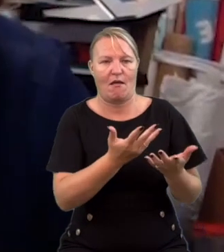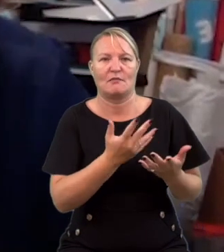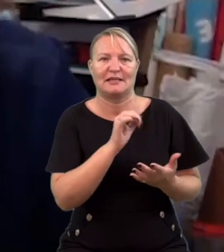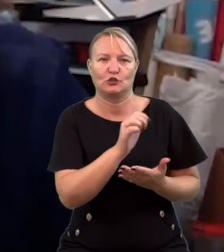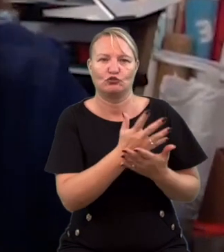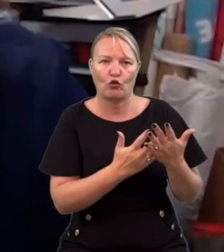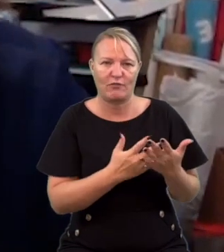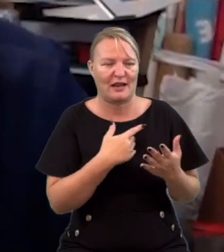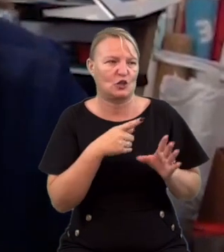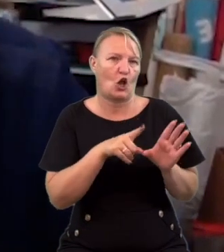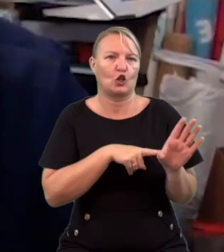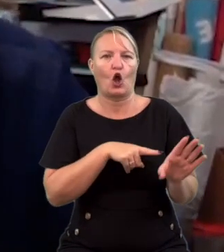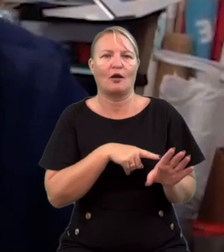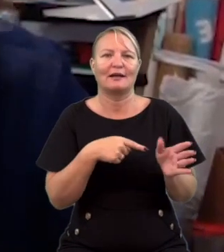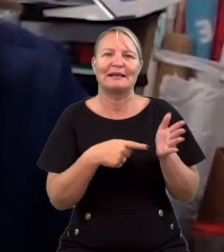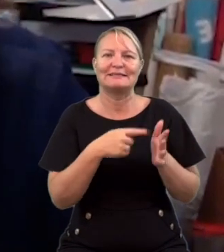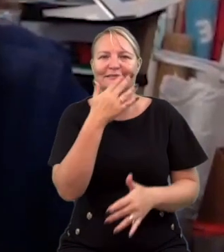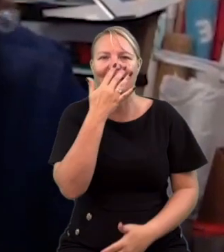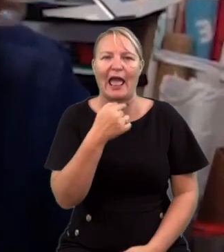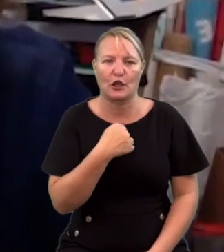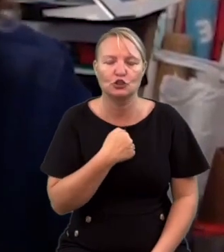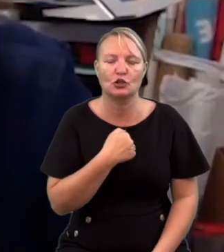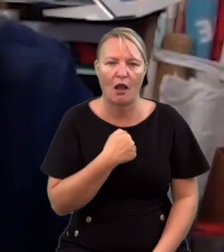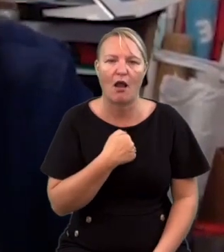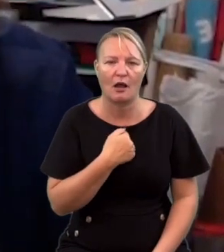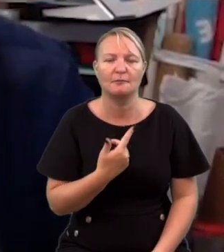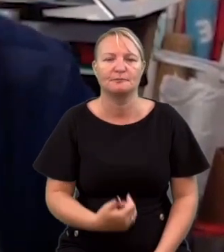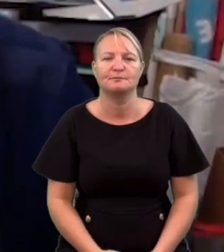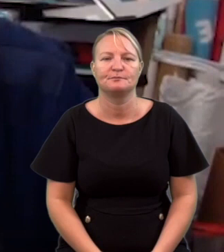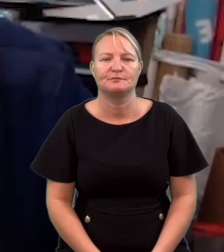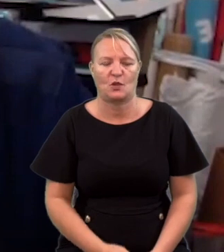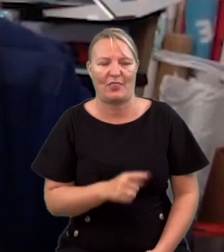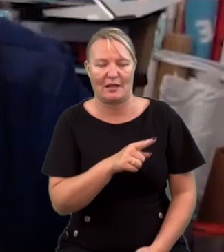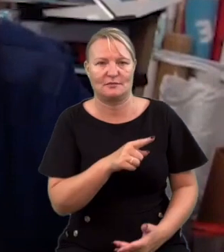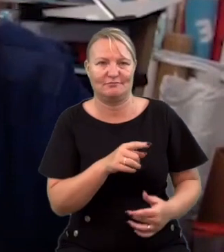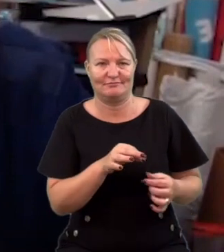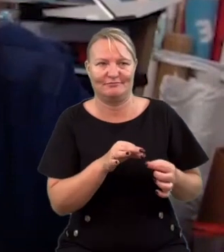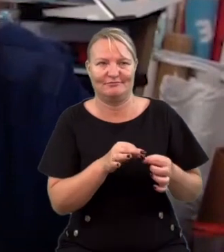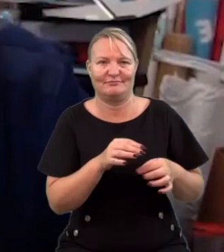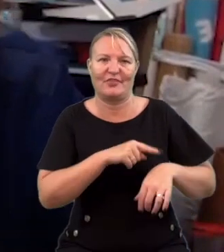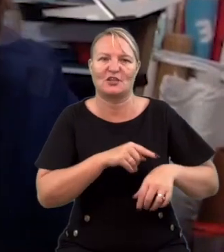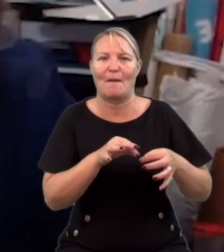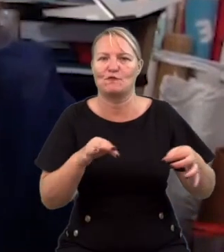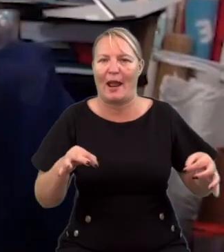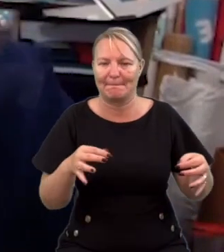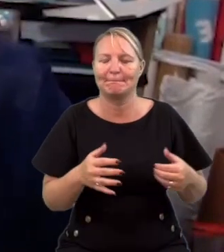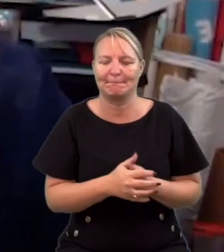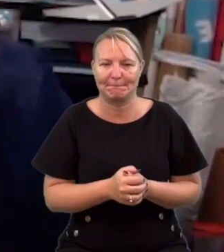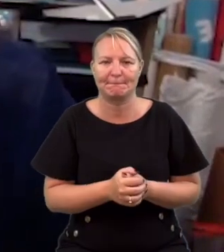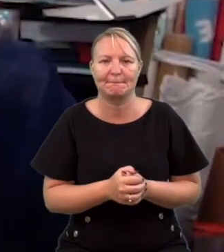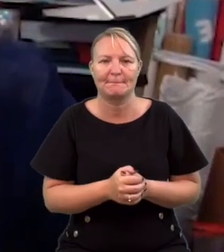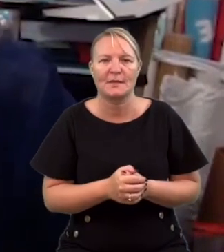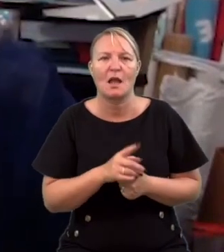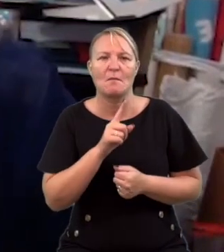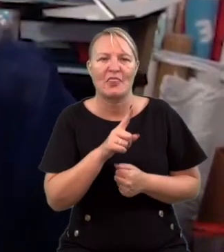his story as a young teenager, and that's the kind of the main time